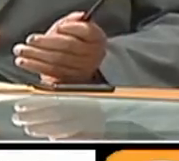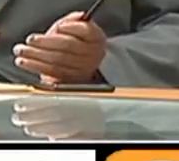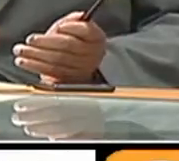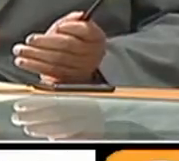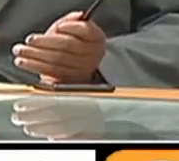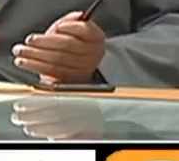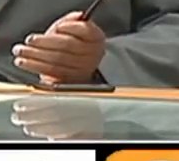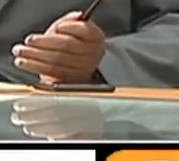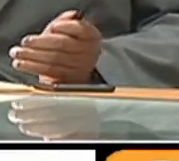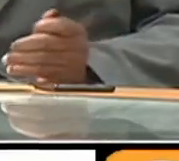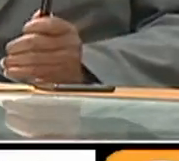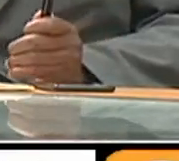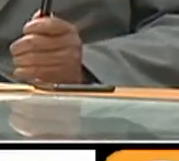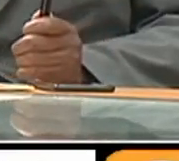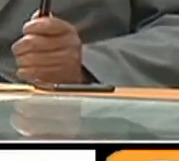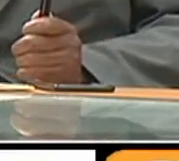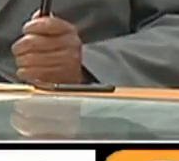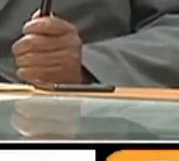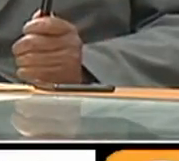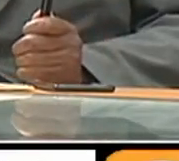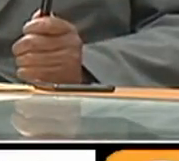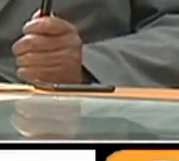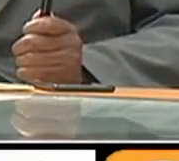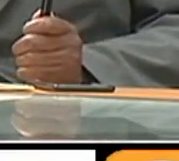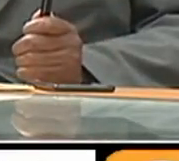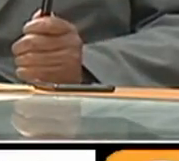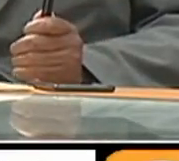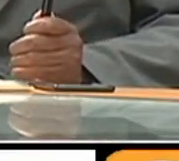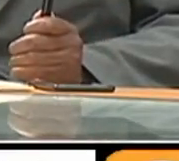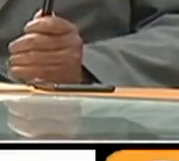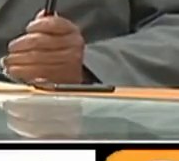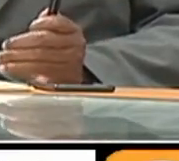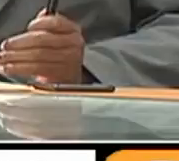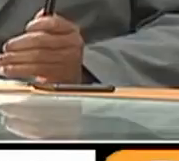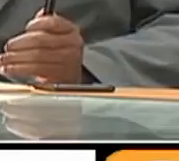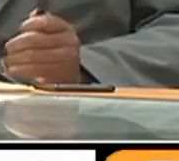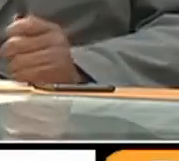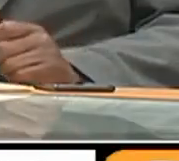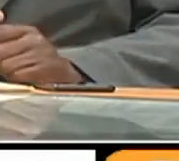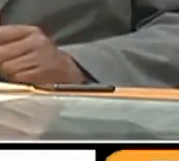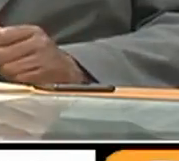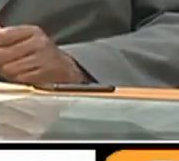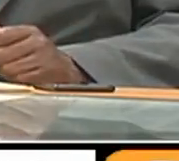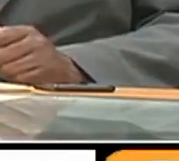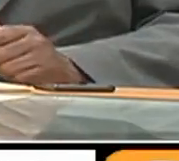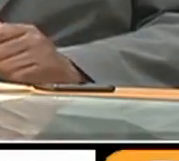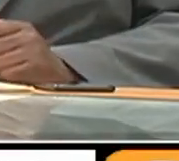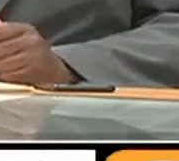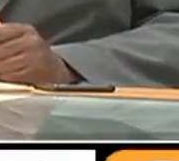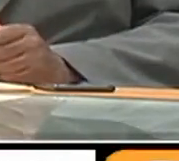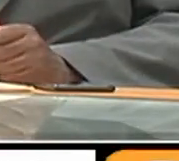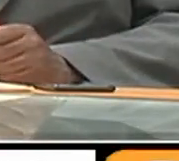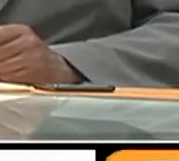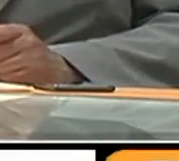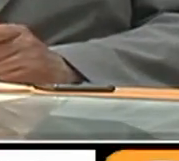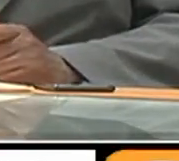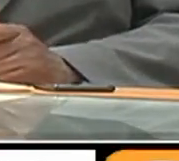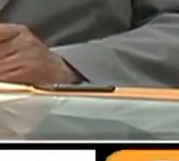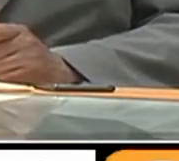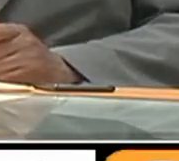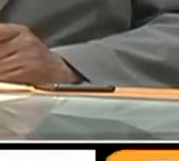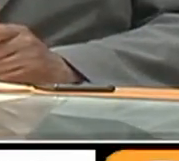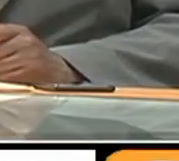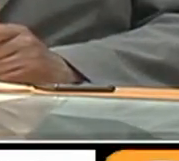road crashes, we kill about 250 people per million. Okay, so the vaccine is 250 times safer than being on a Kenyan road.